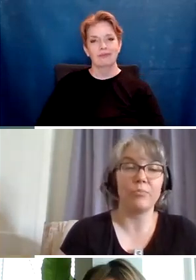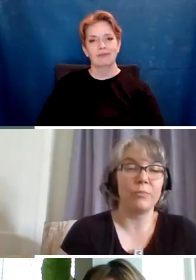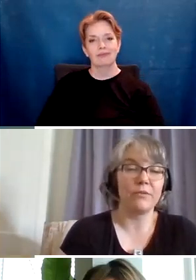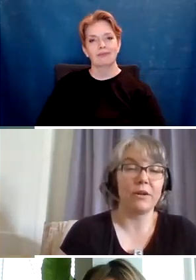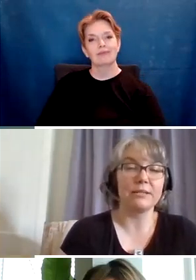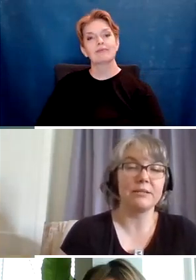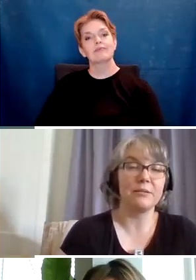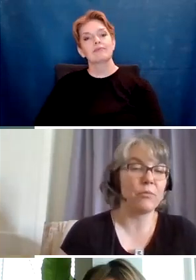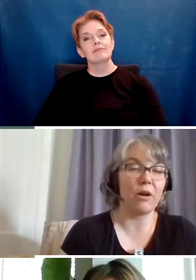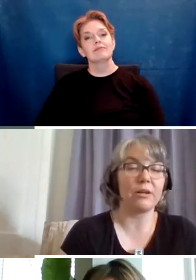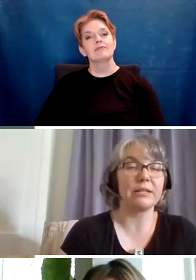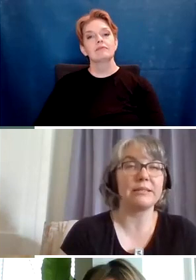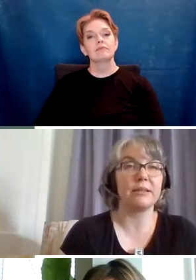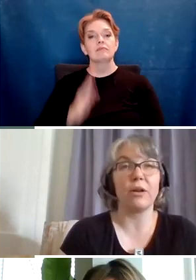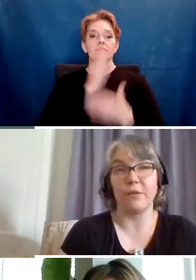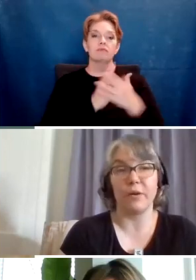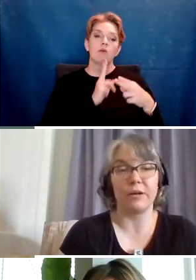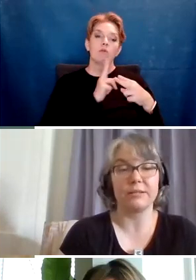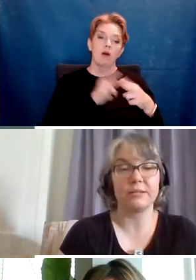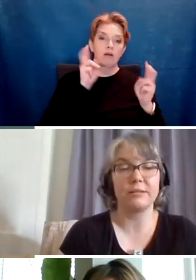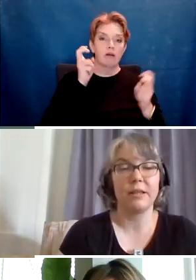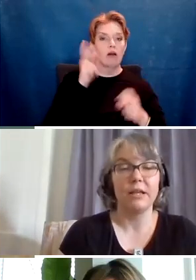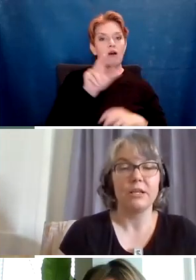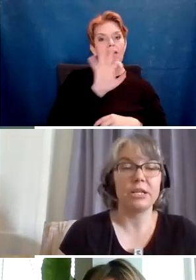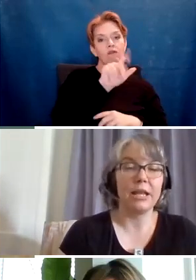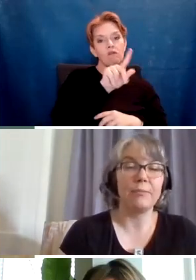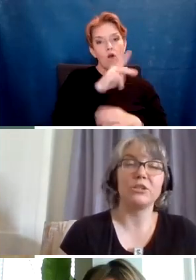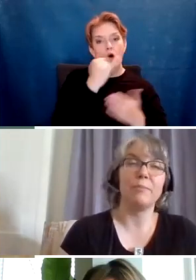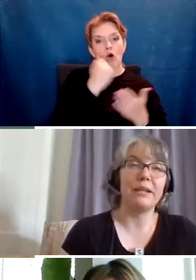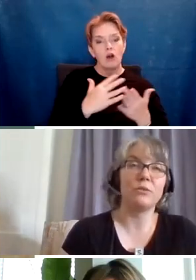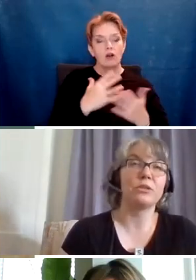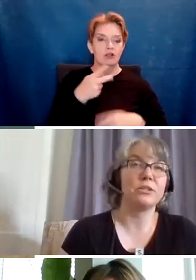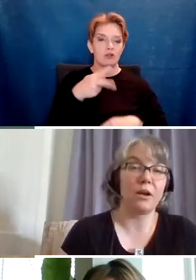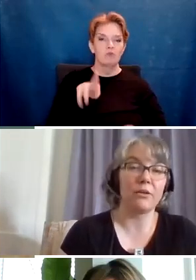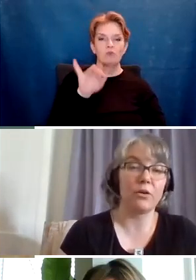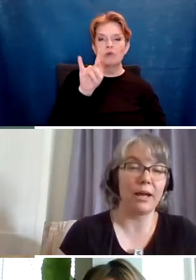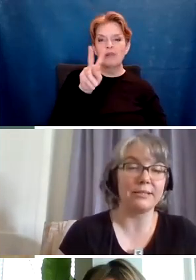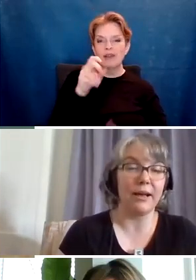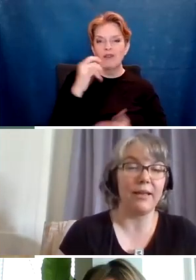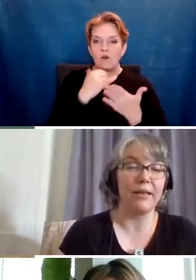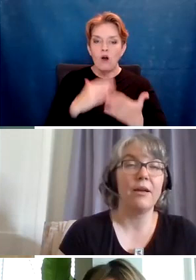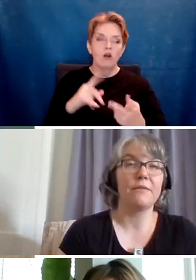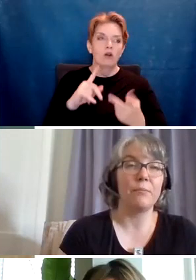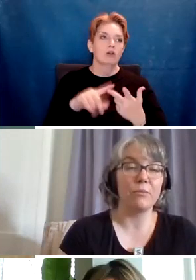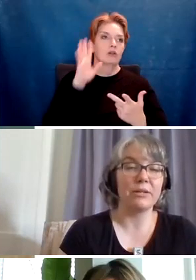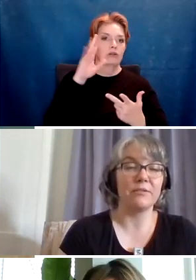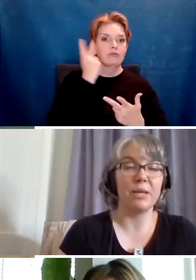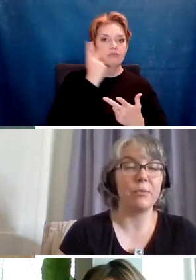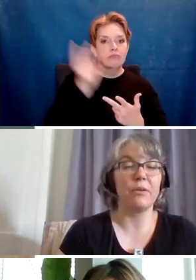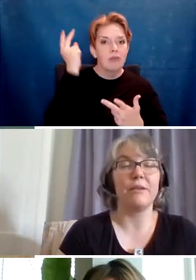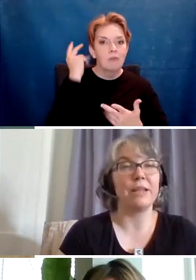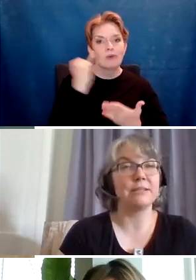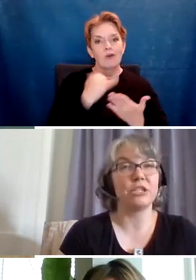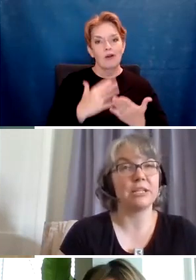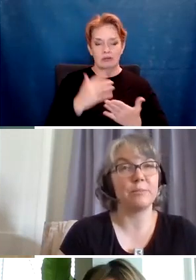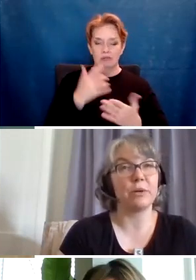variously a primitive artist, memory artist, and folk artist. She claimed that she painted what she saw in her mind's eye, from memories of